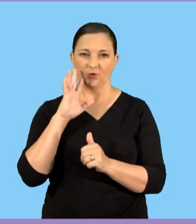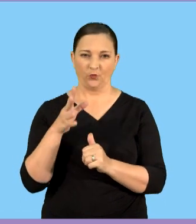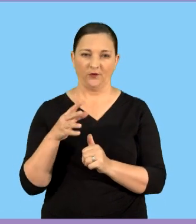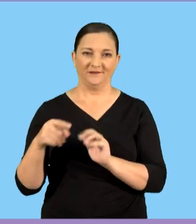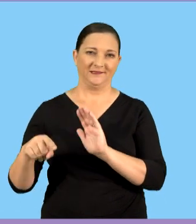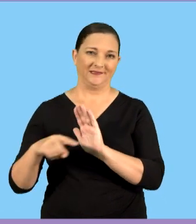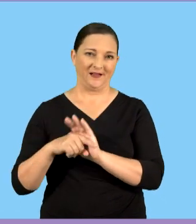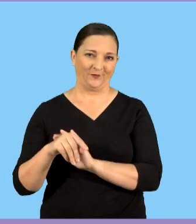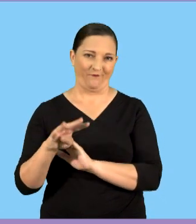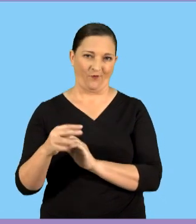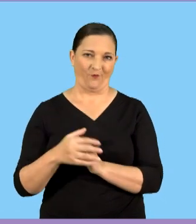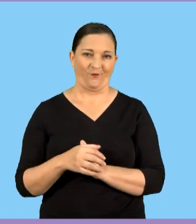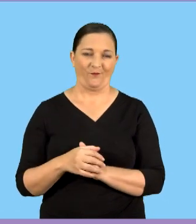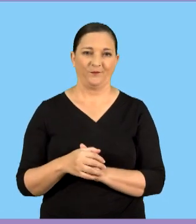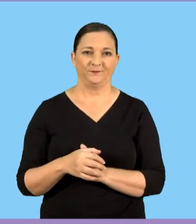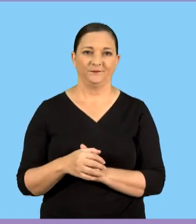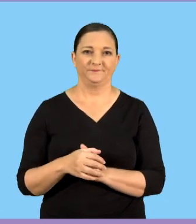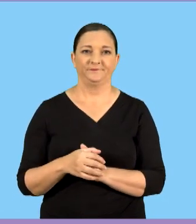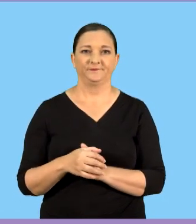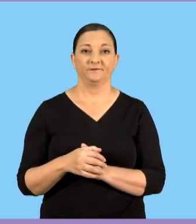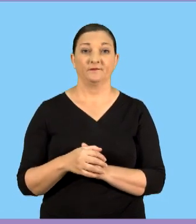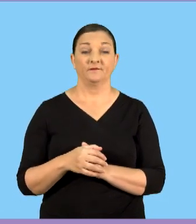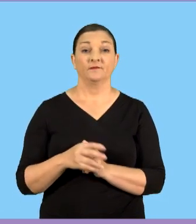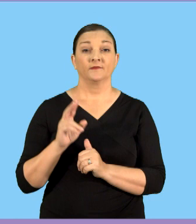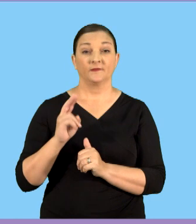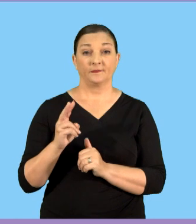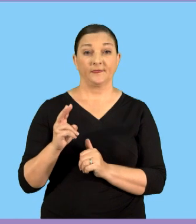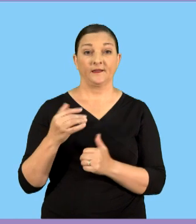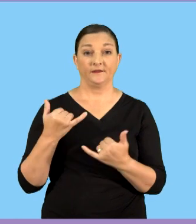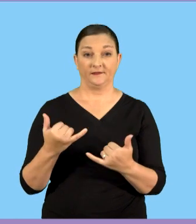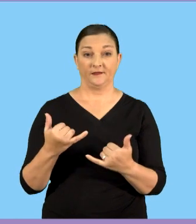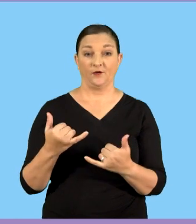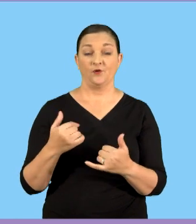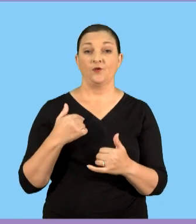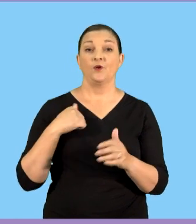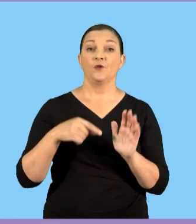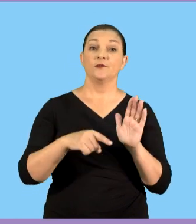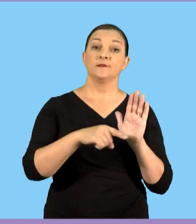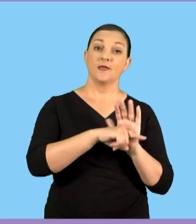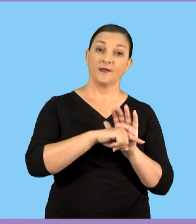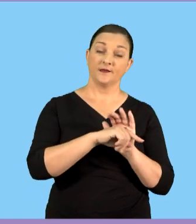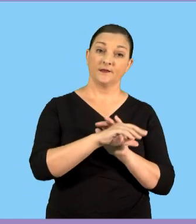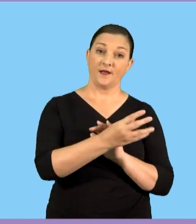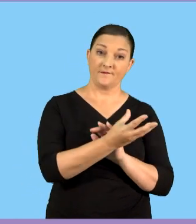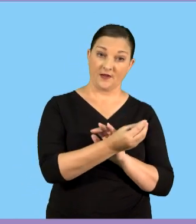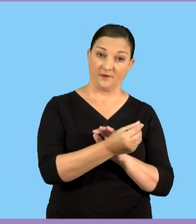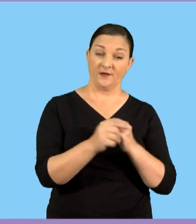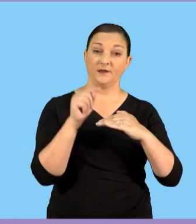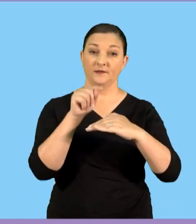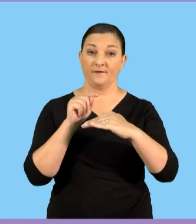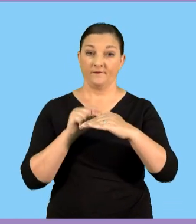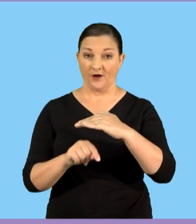be a negative 4. And again, if I am dividing a negative number with